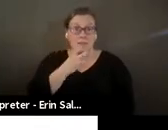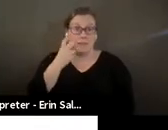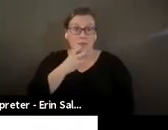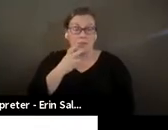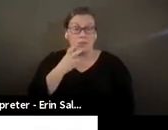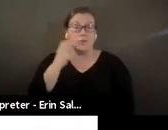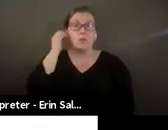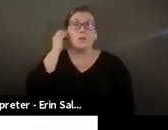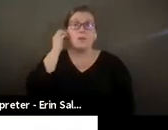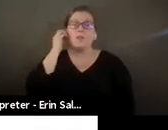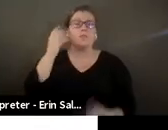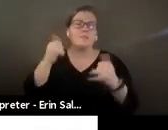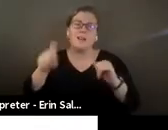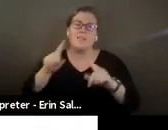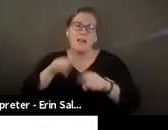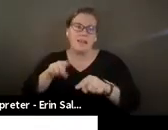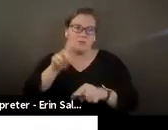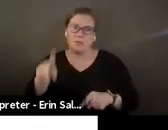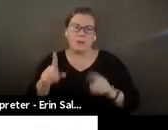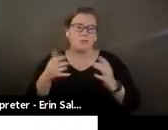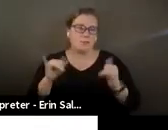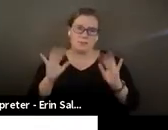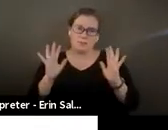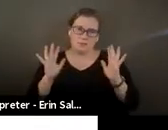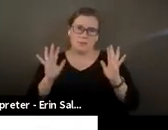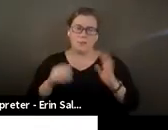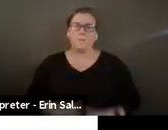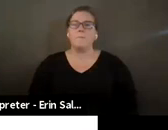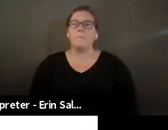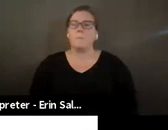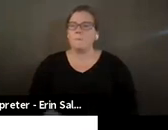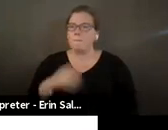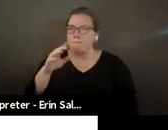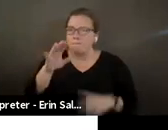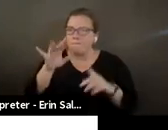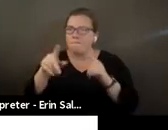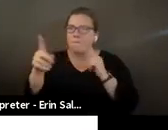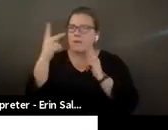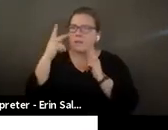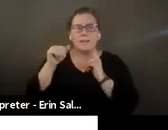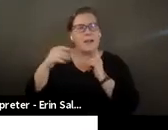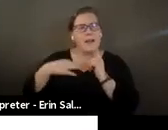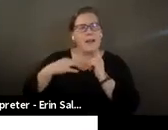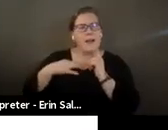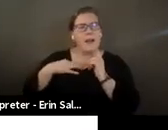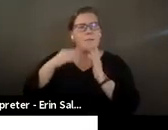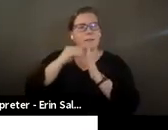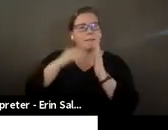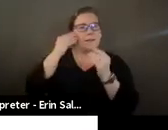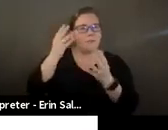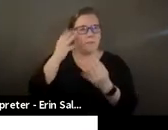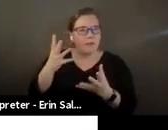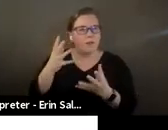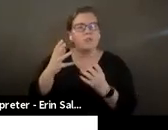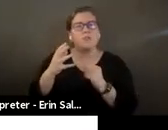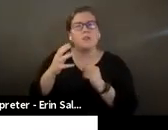be answered. Also notice that under applicant information on the certifier form, there's a